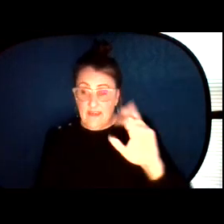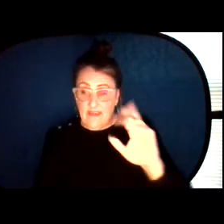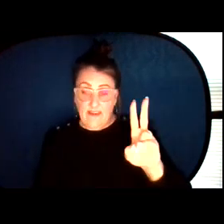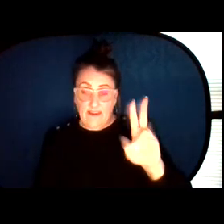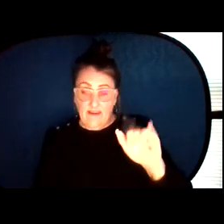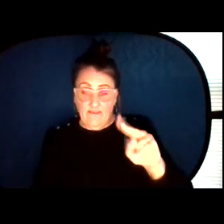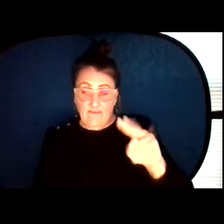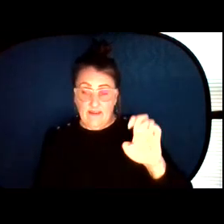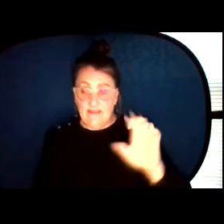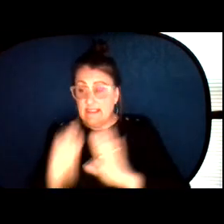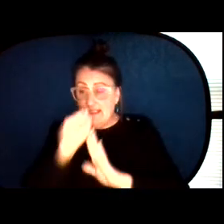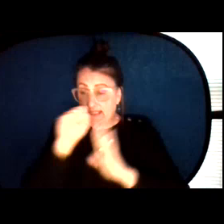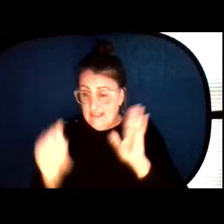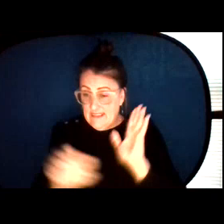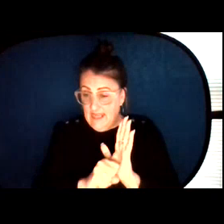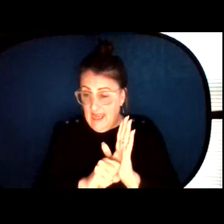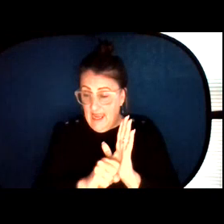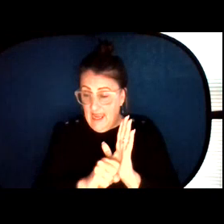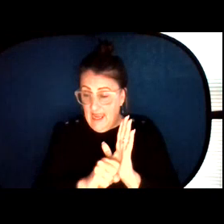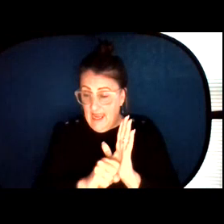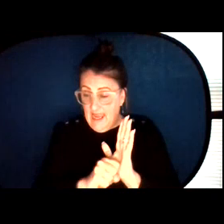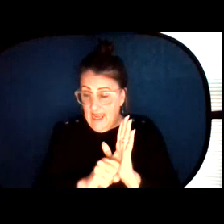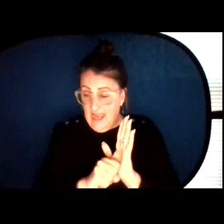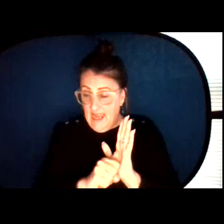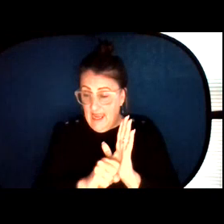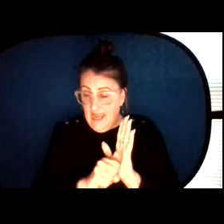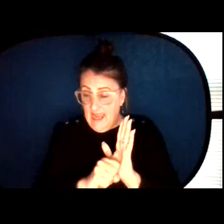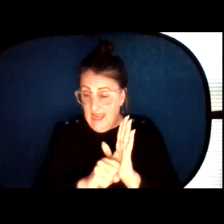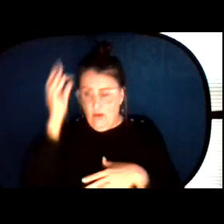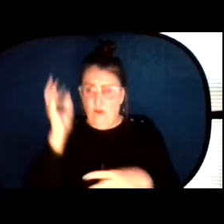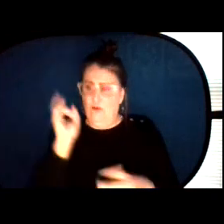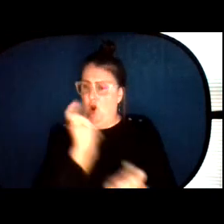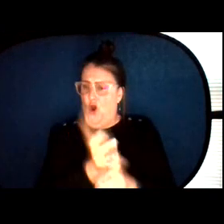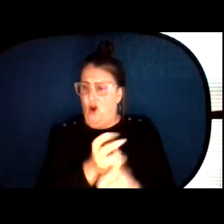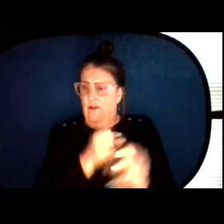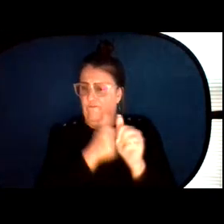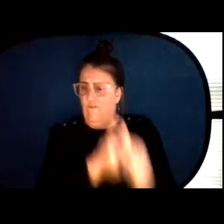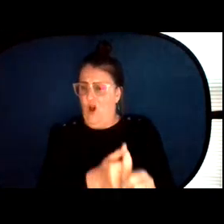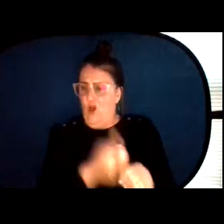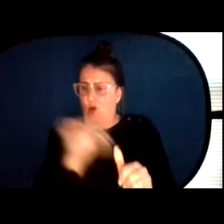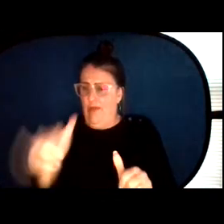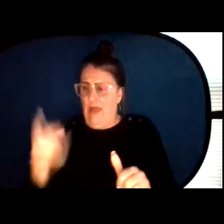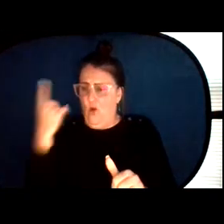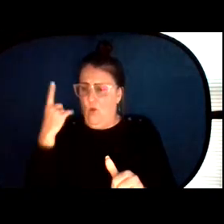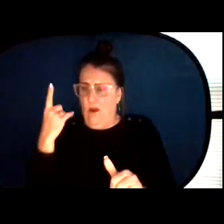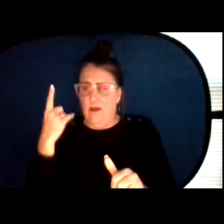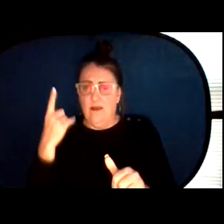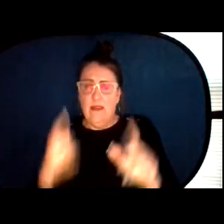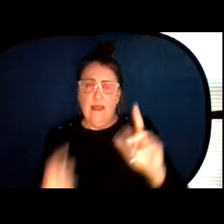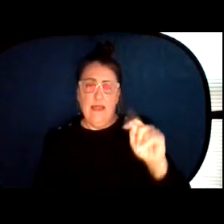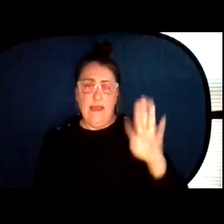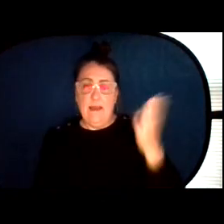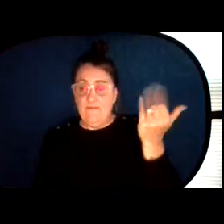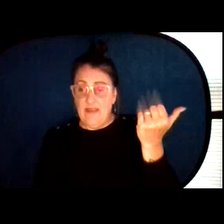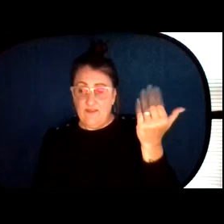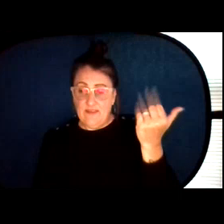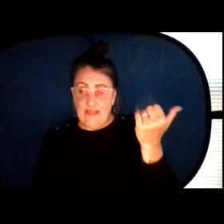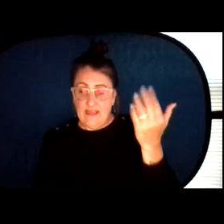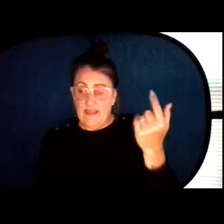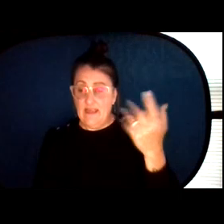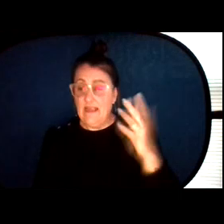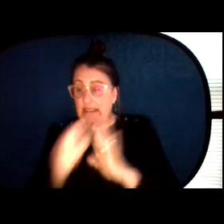and Federal Legislative Affairs. It's kind of hard to follow that one. Commissioners, tab 15 is an update for state